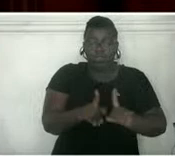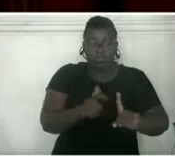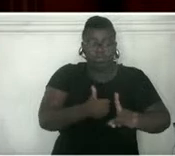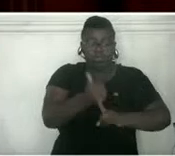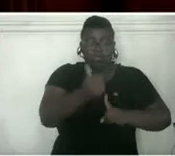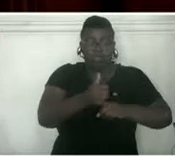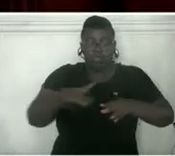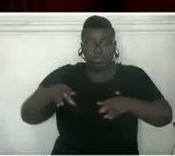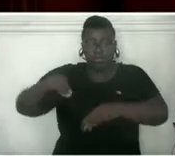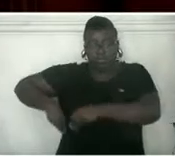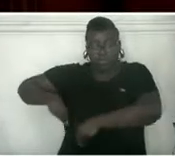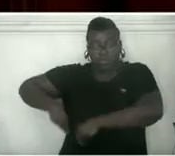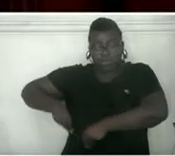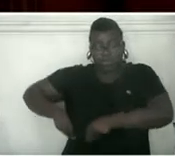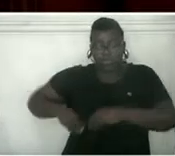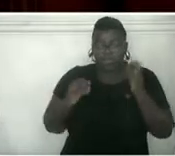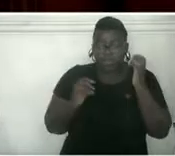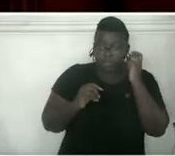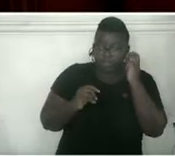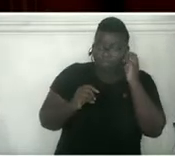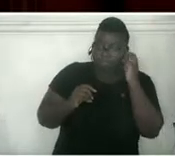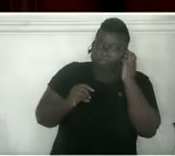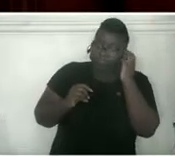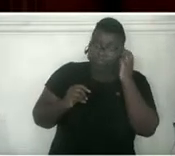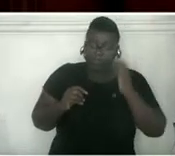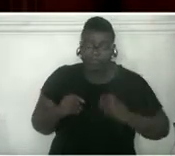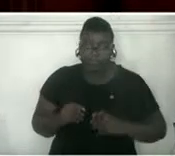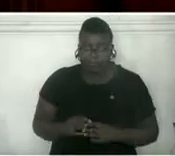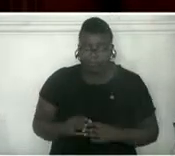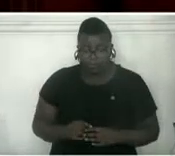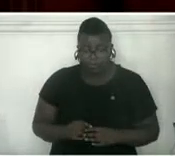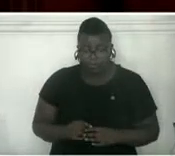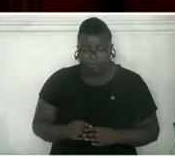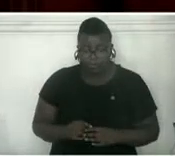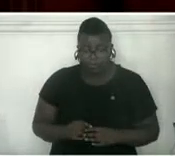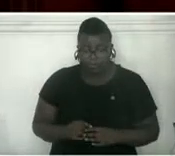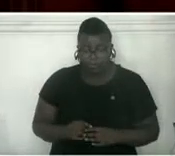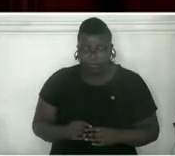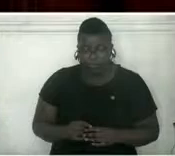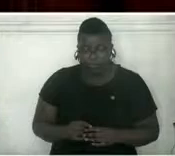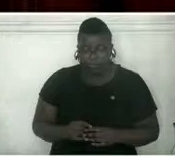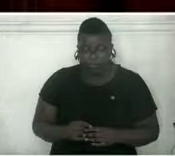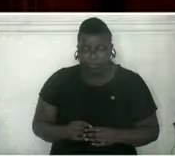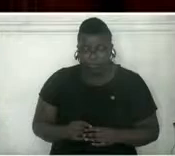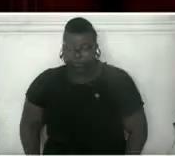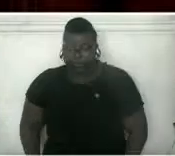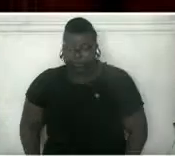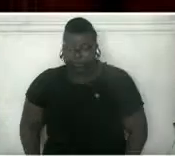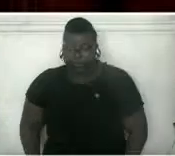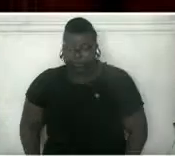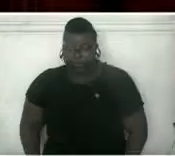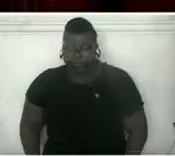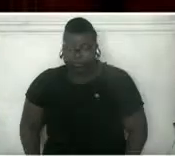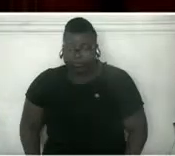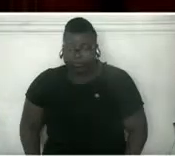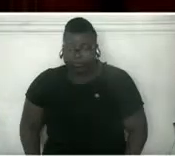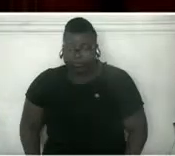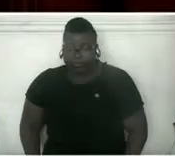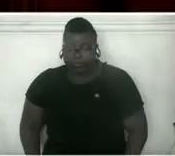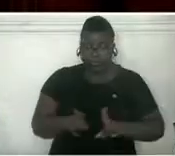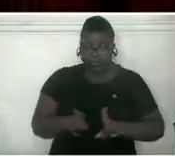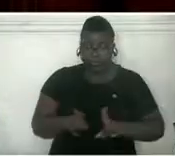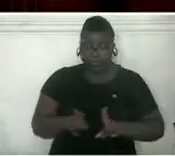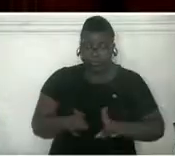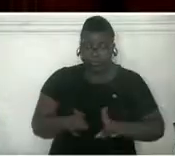strengthen the state. Taking a cue from this and factoring our own provincial conditions and